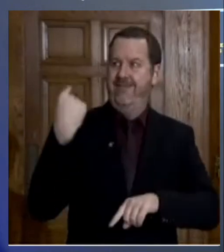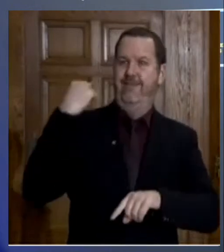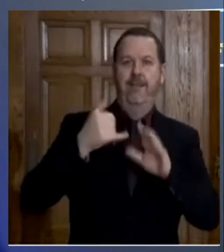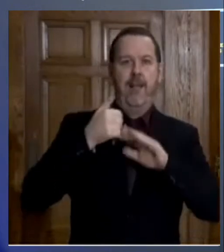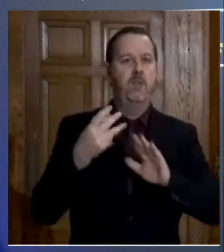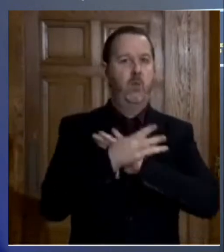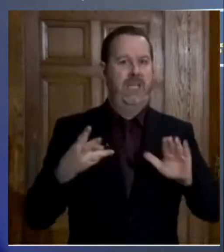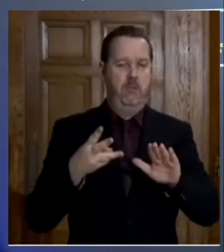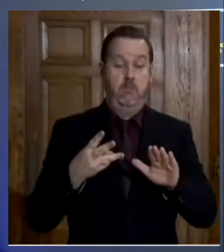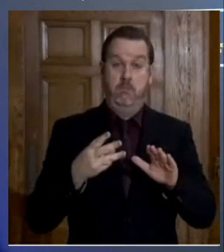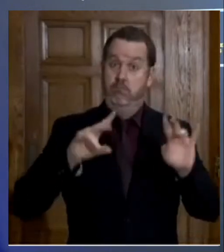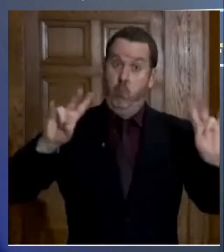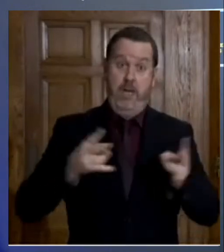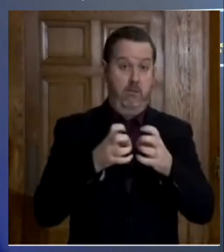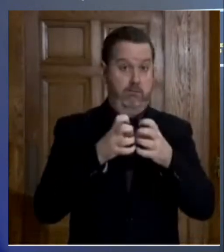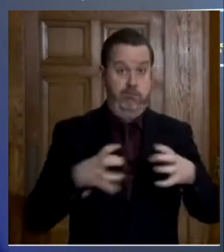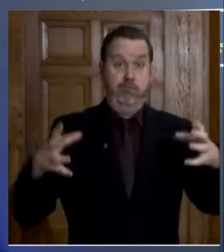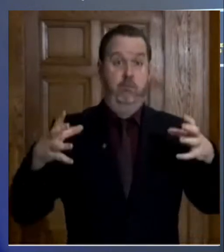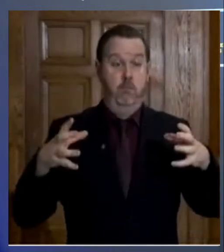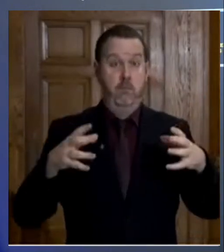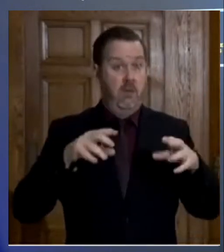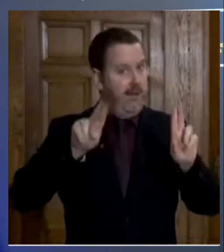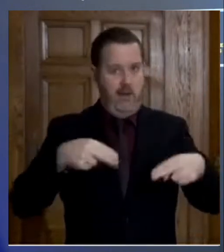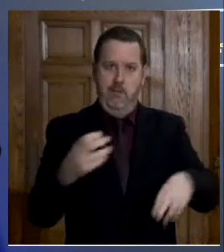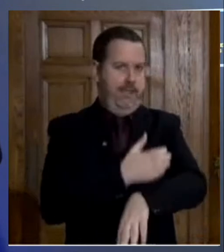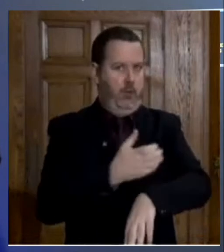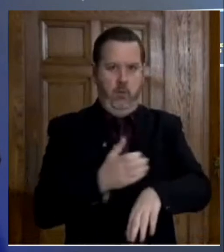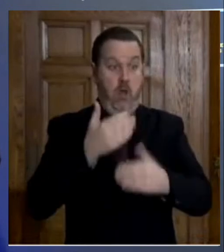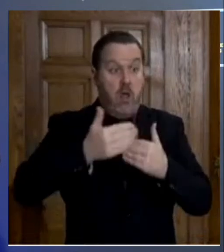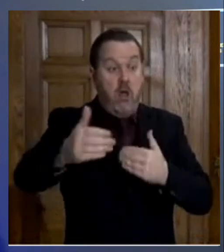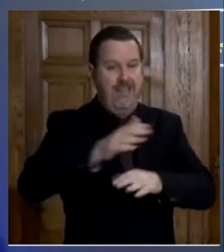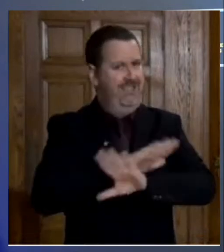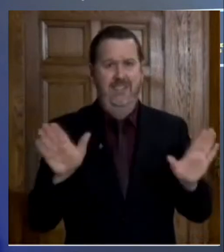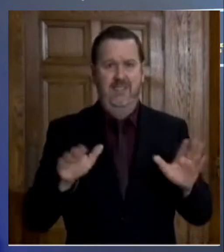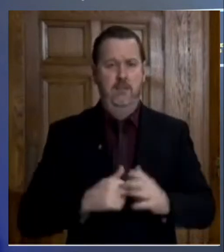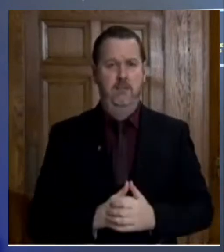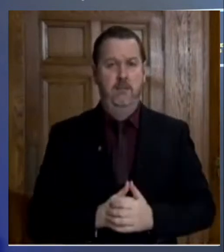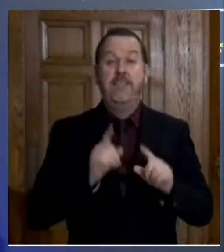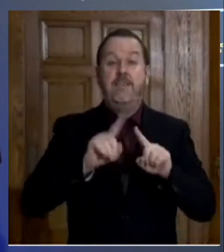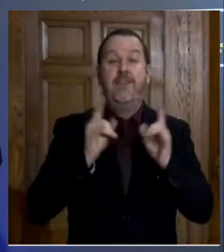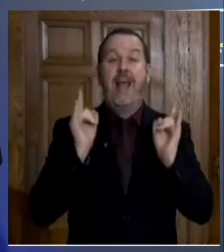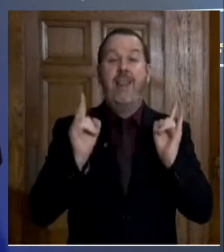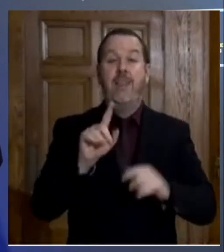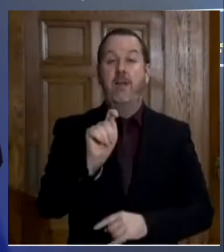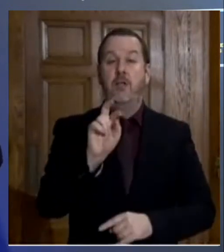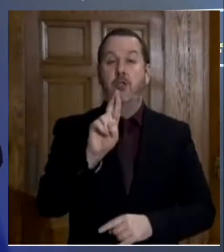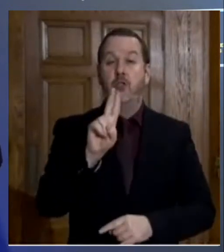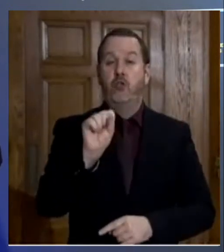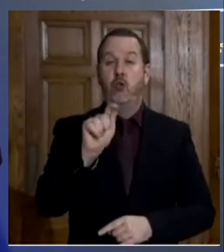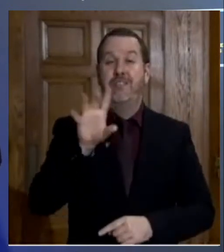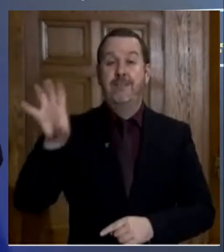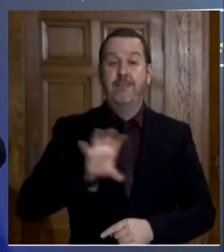rate of growth is wholly unsustainable. We have already heard from our trusts the devastating impact this is having